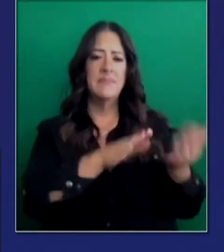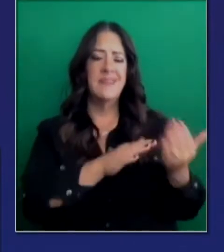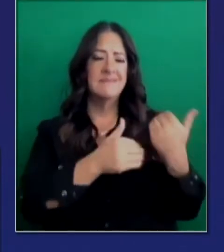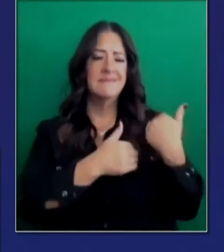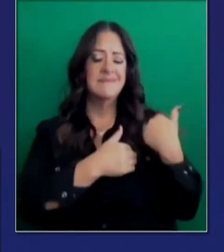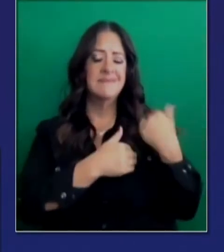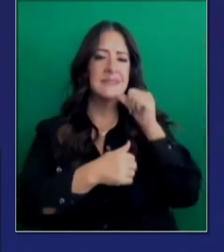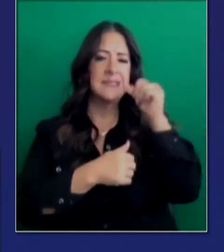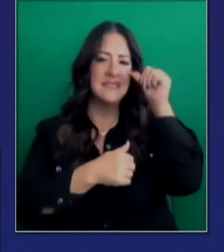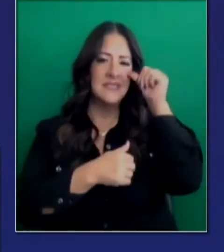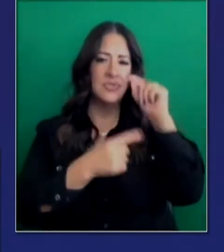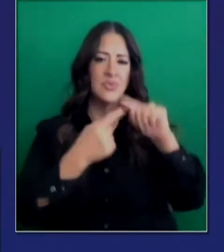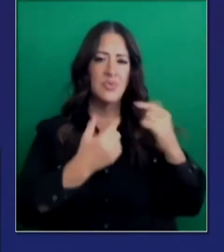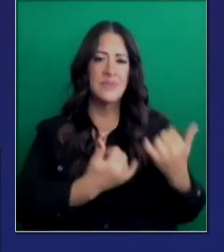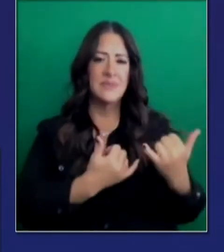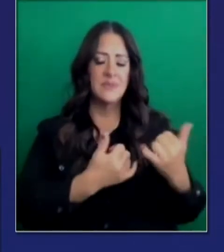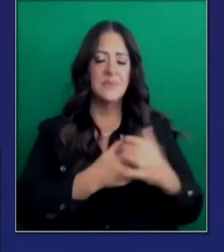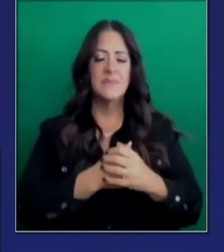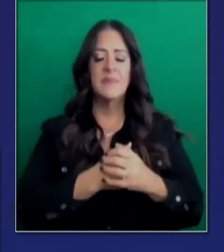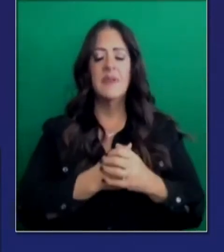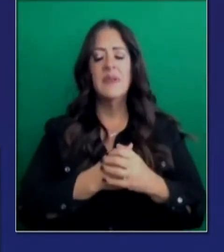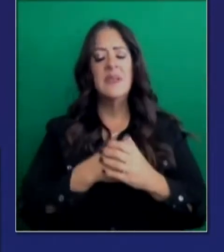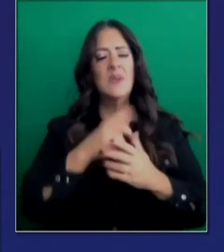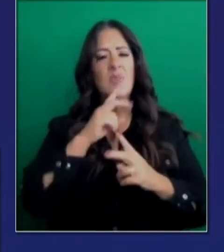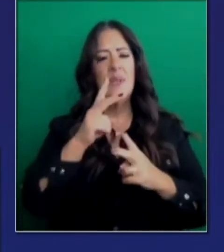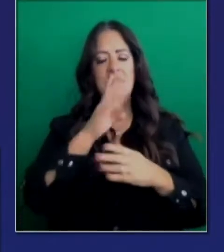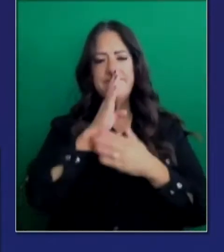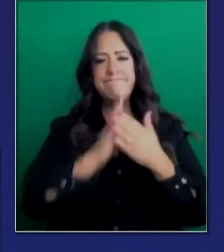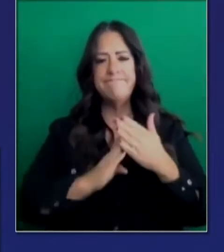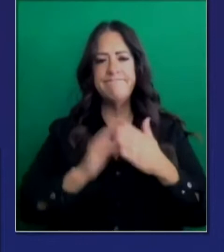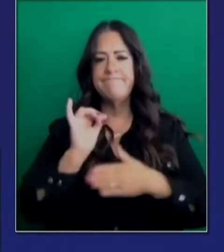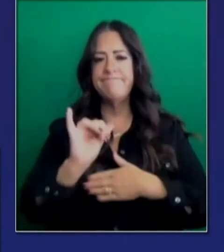a sober reminder of the deadliness of this